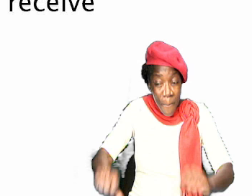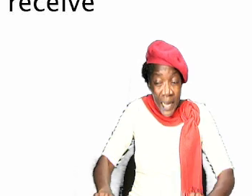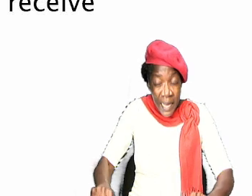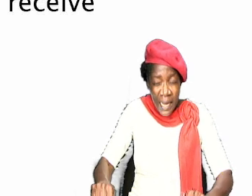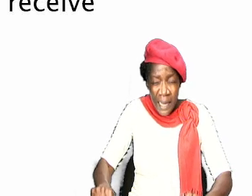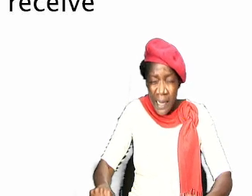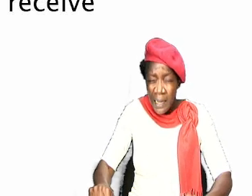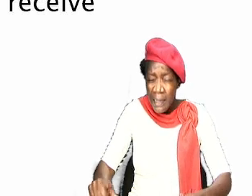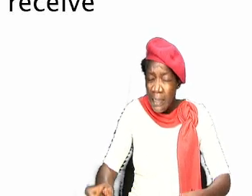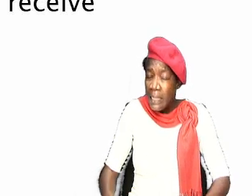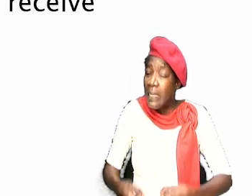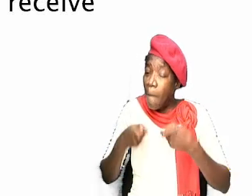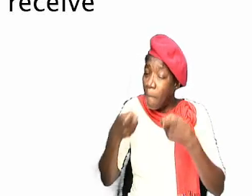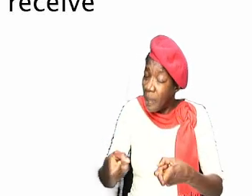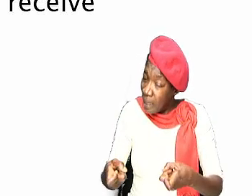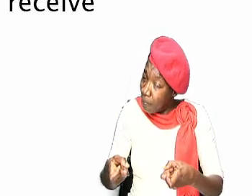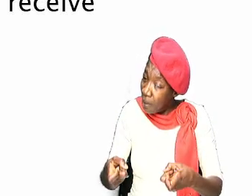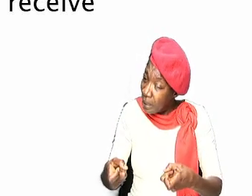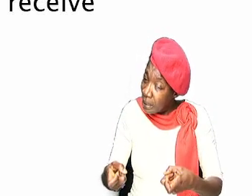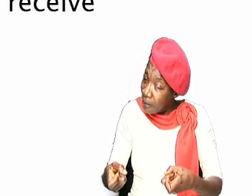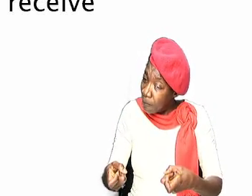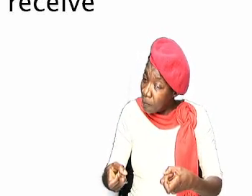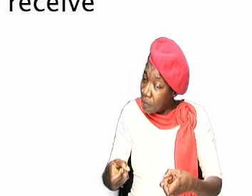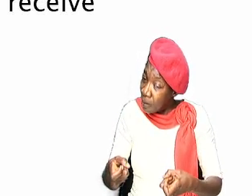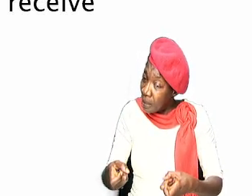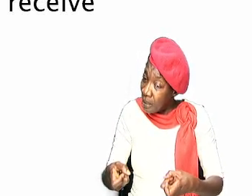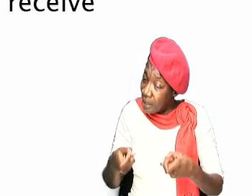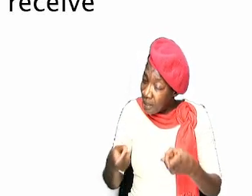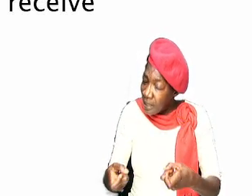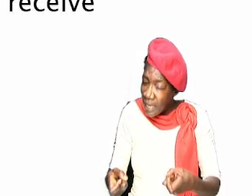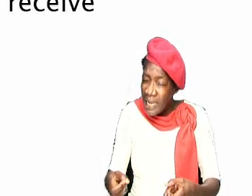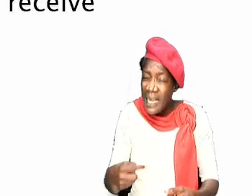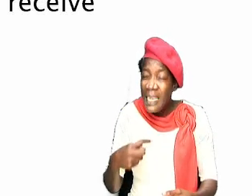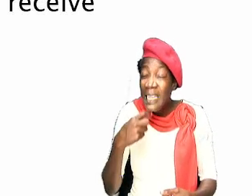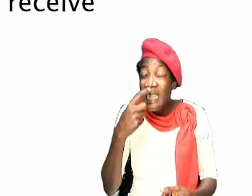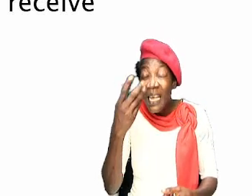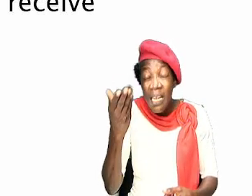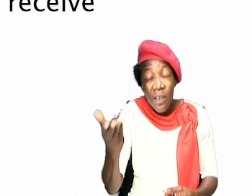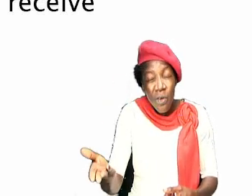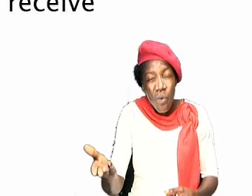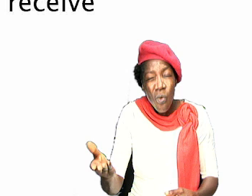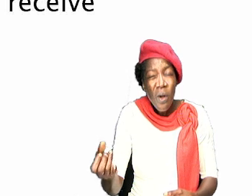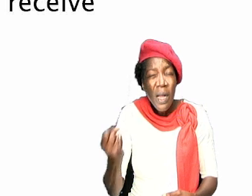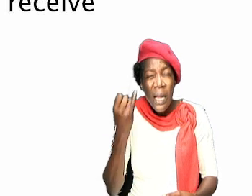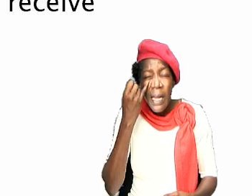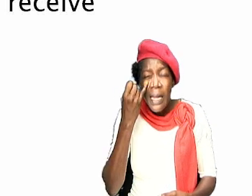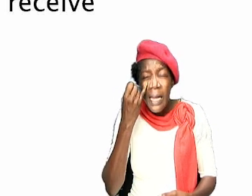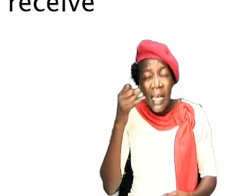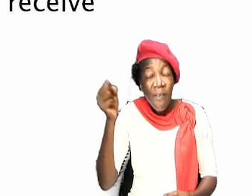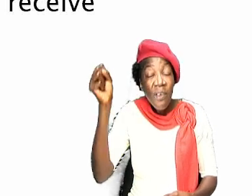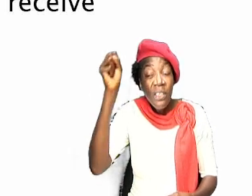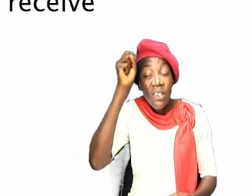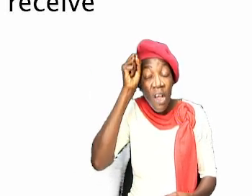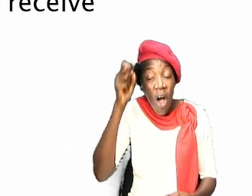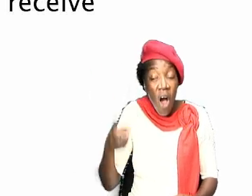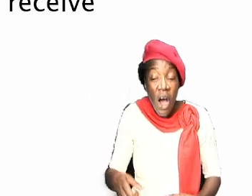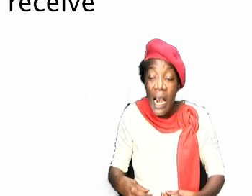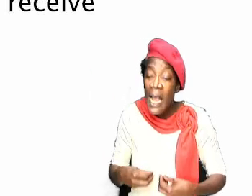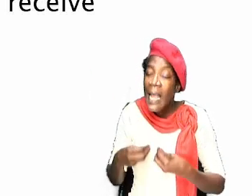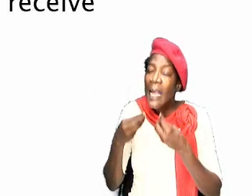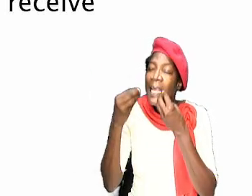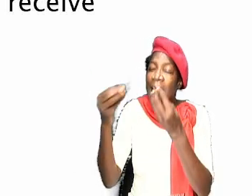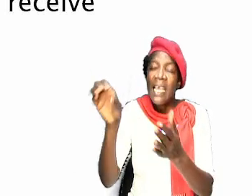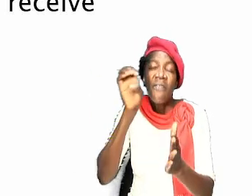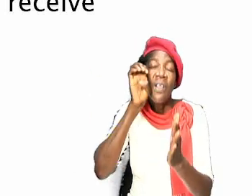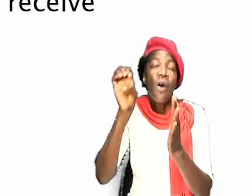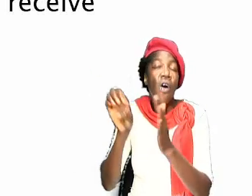people to sin. The people obeyed him. This tells us then that if Saul had gave the commandment